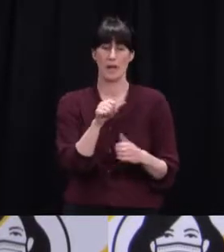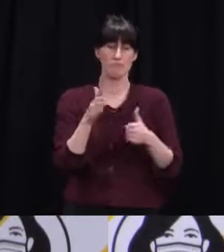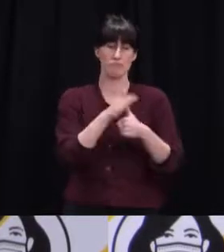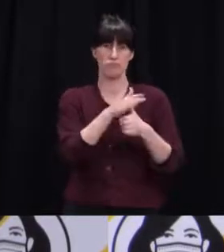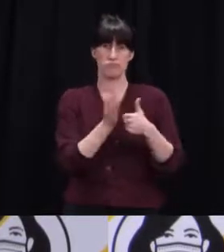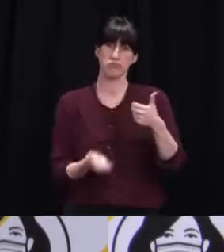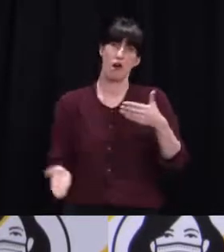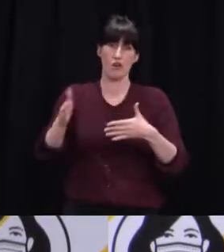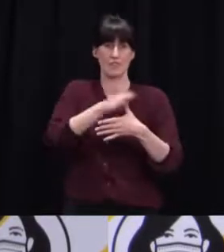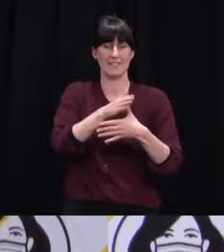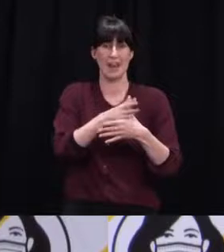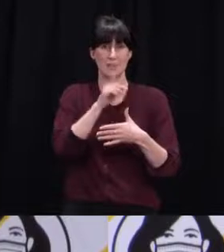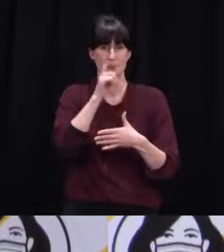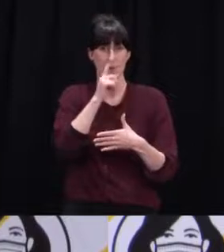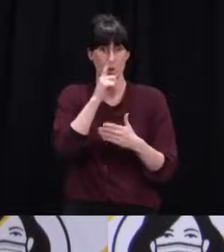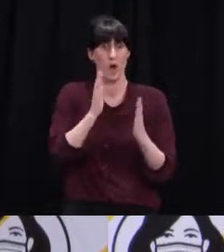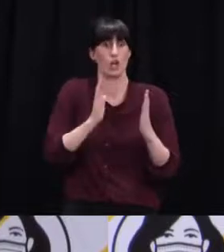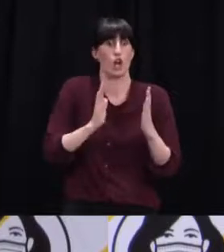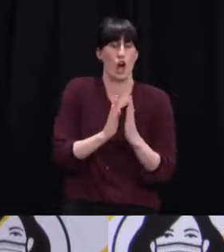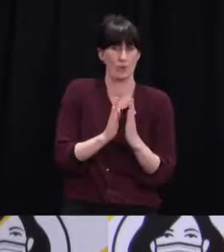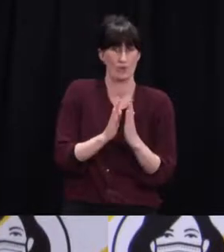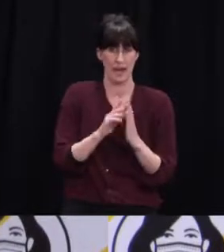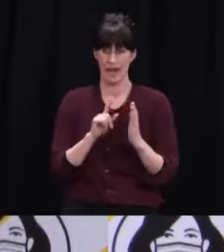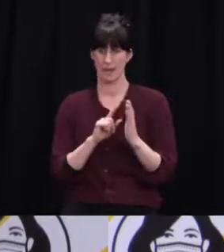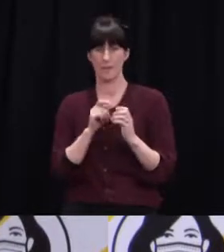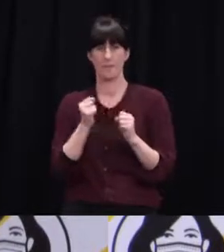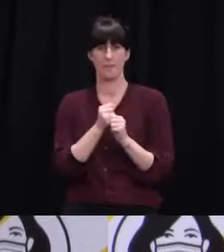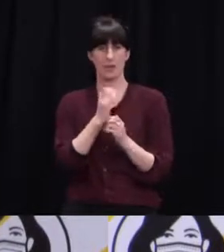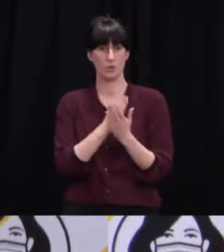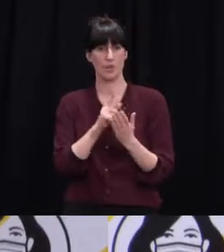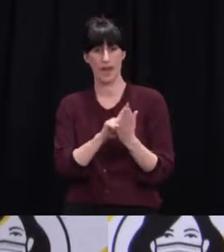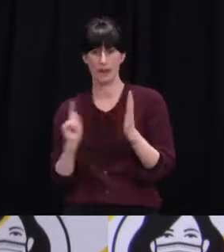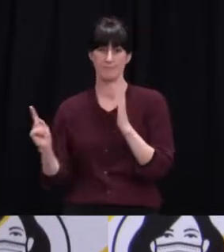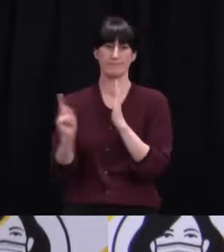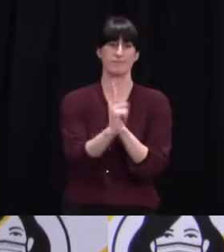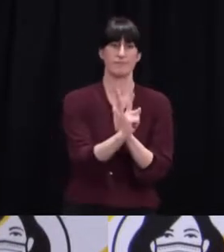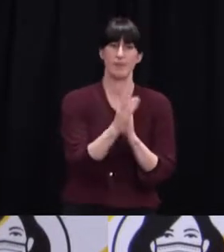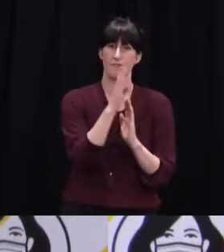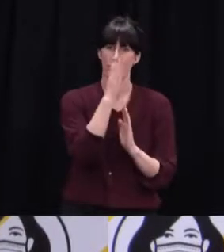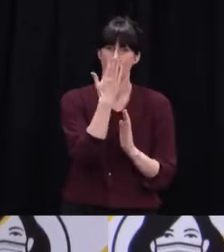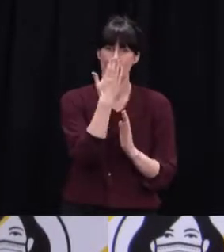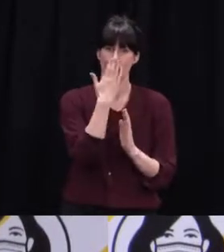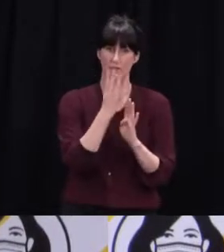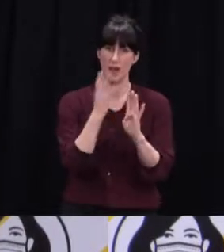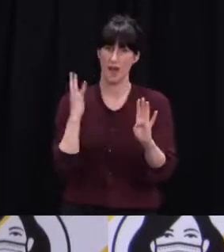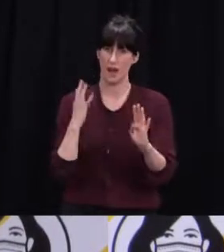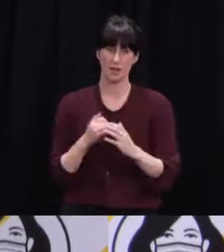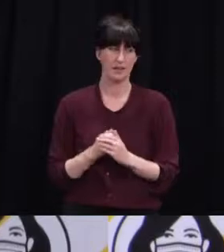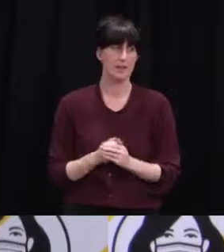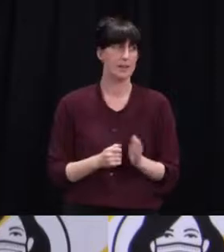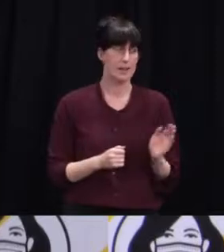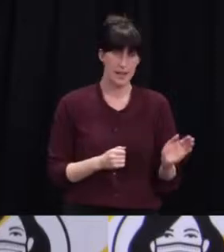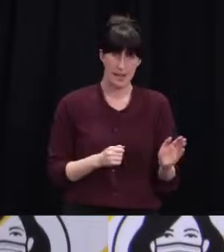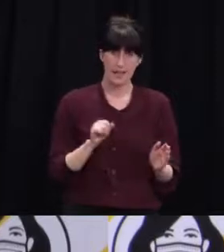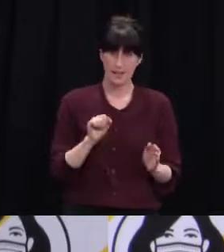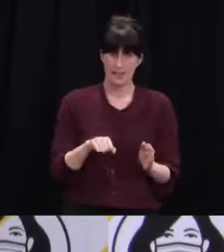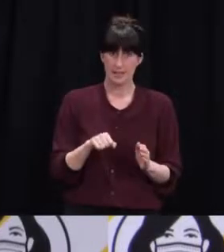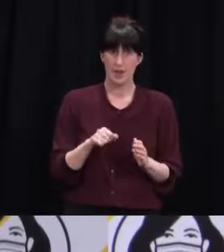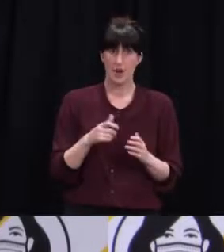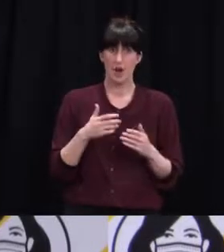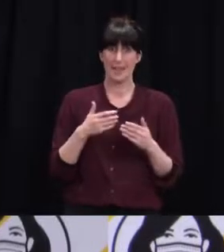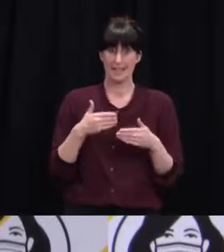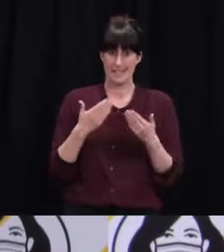that contacts and symptomatic people were tested before the worried well? Well, we certainly endeavoured to do that, and our messaging